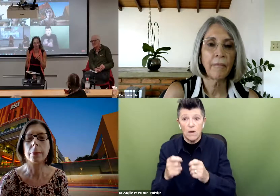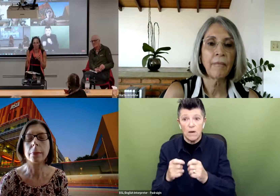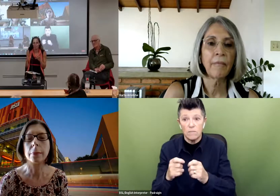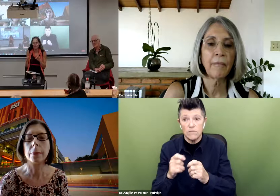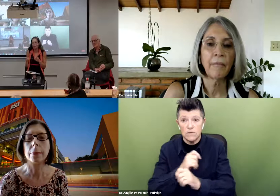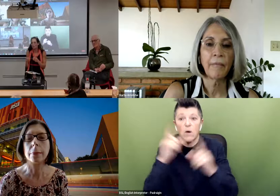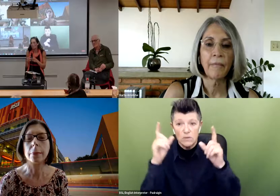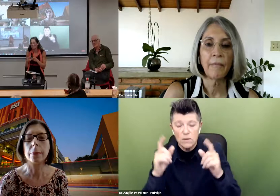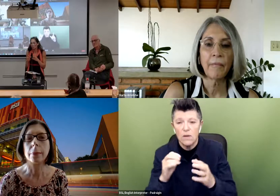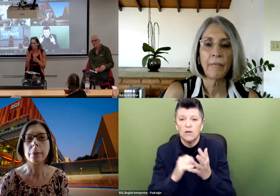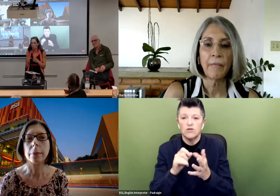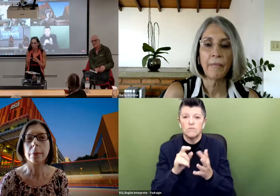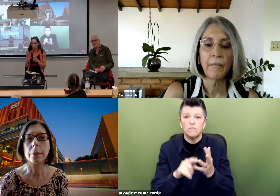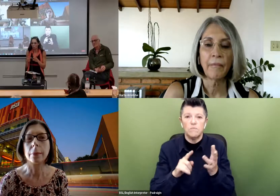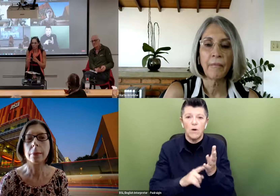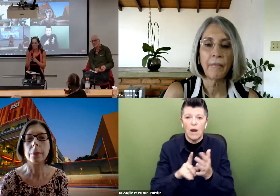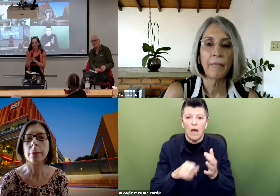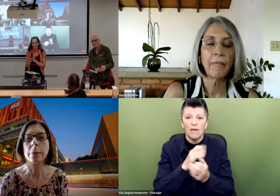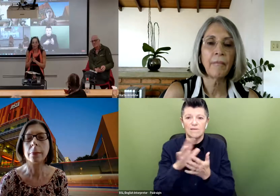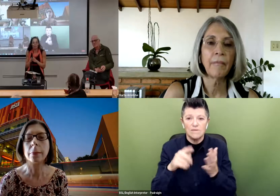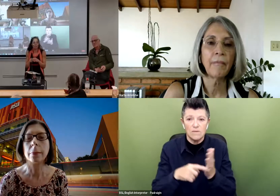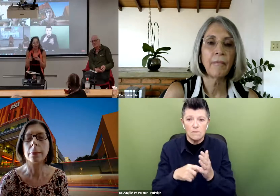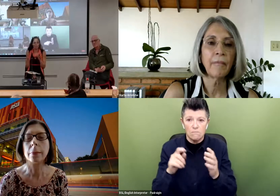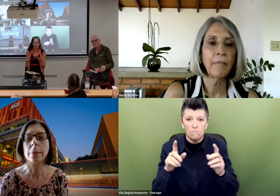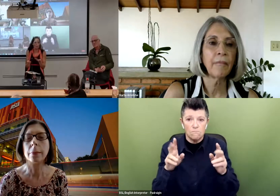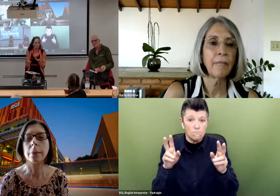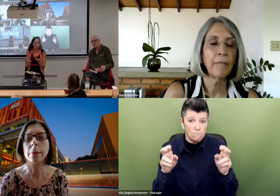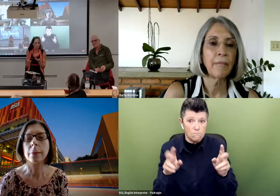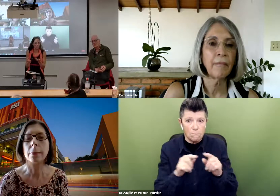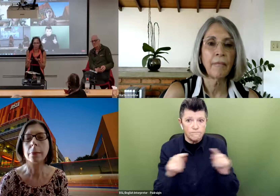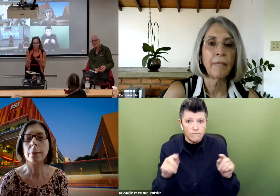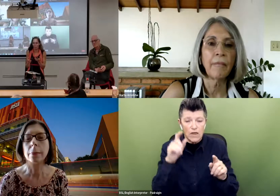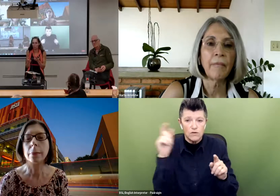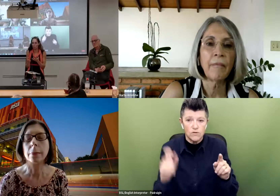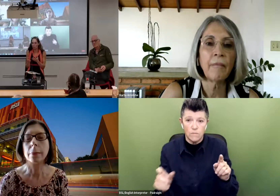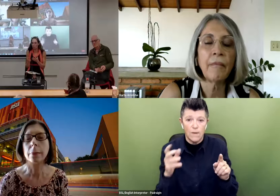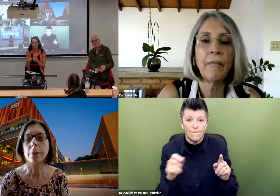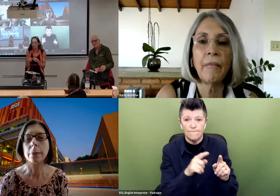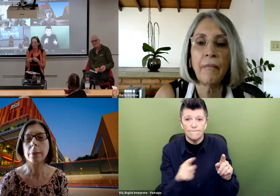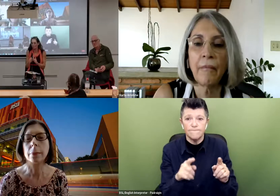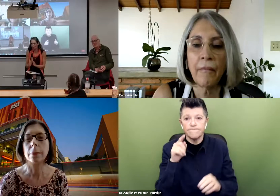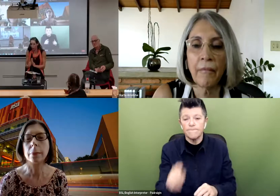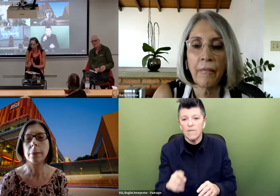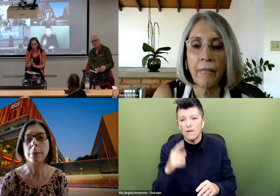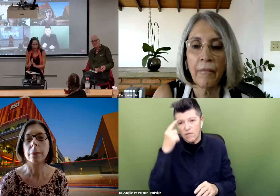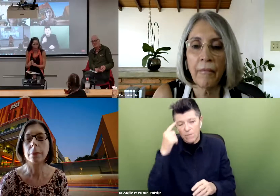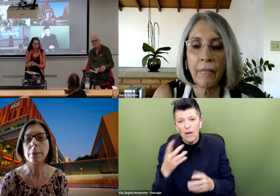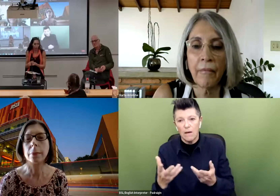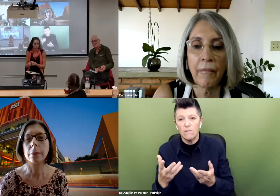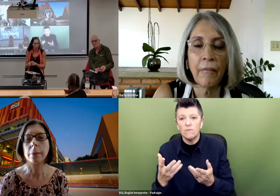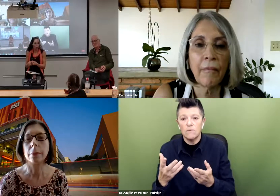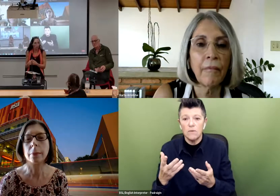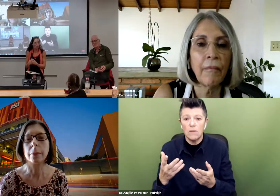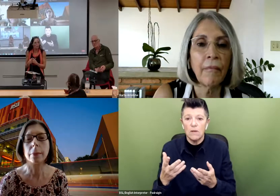it a spotlight. That means that those people, and if you think about it in an educational context, for example, those people who are less confident in raising